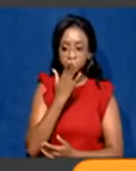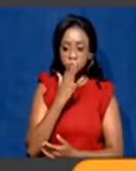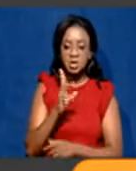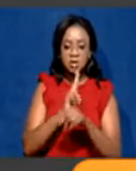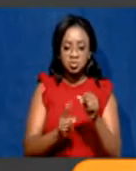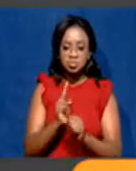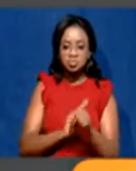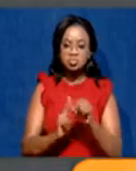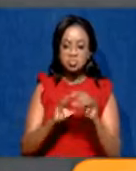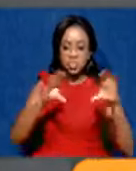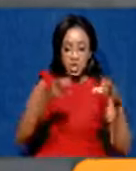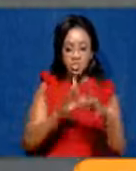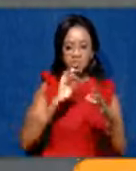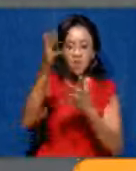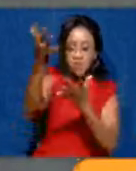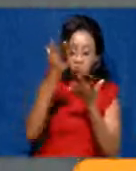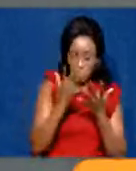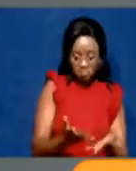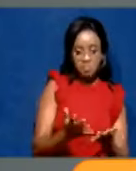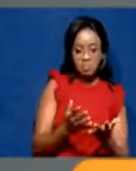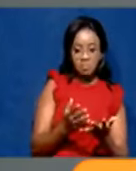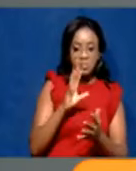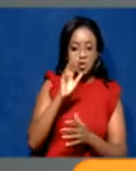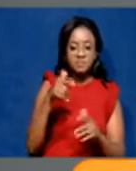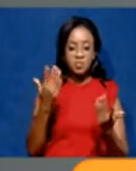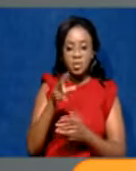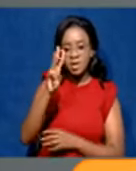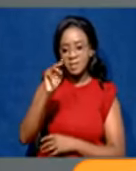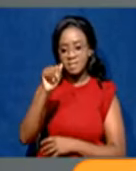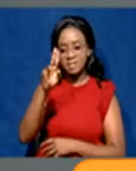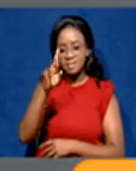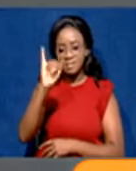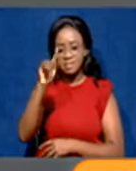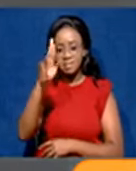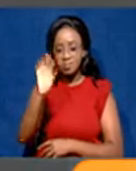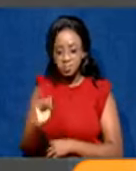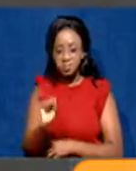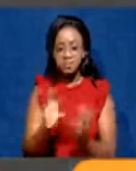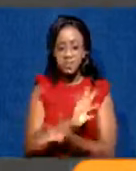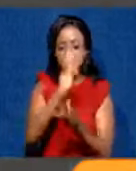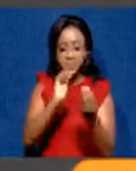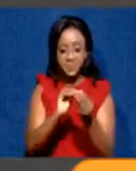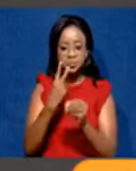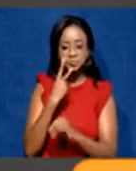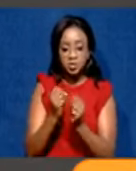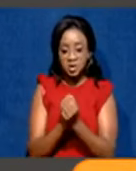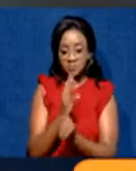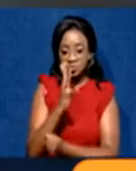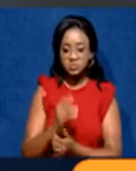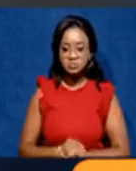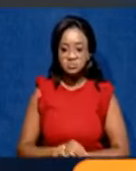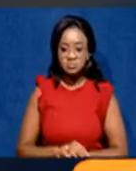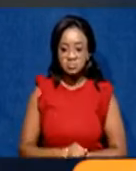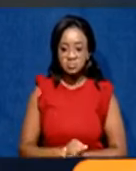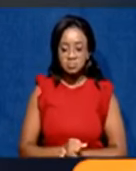Elavol Logistics Limited to import the sugar from Mauritius at a cost of 214 million shillings. Immediately